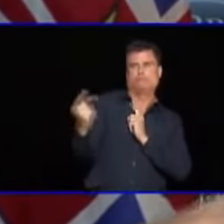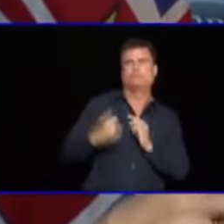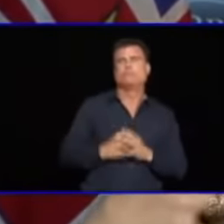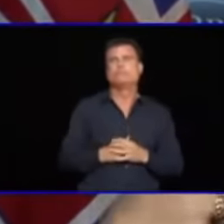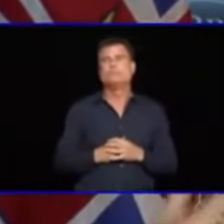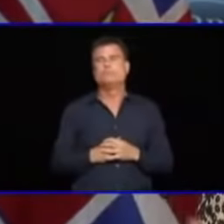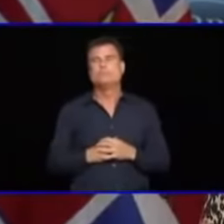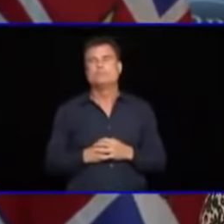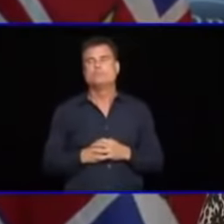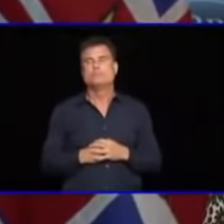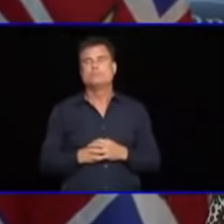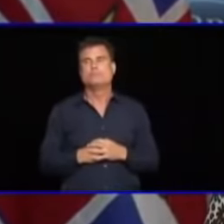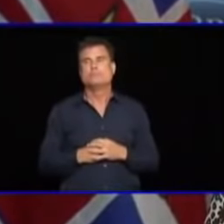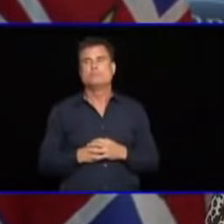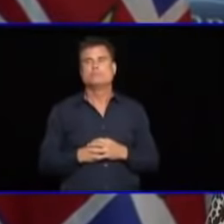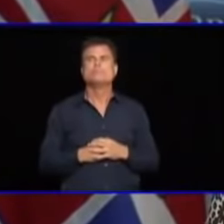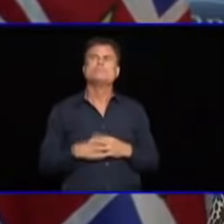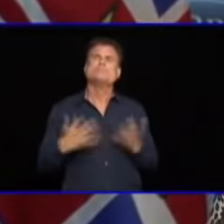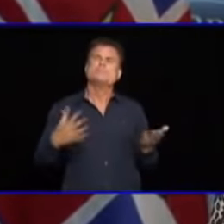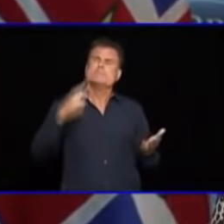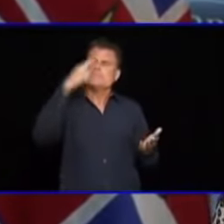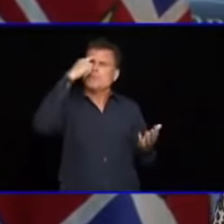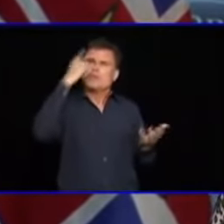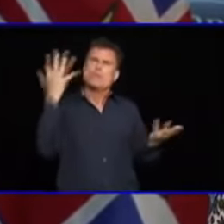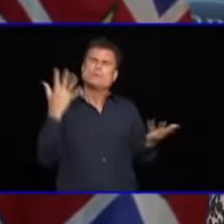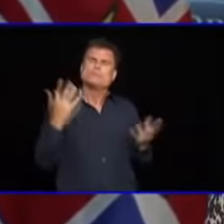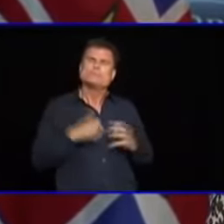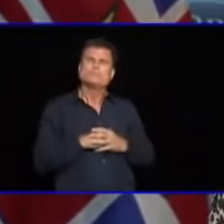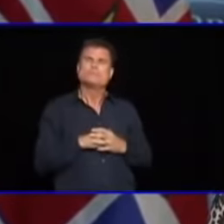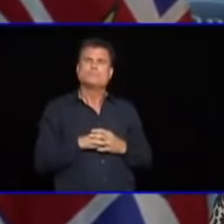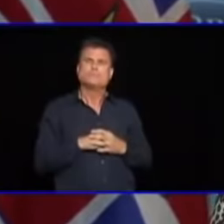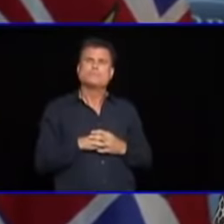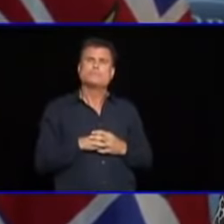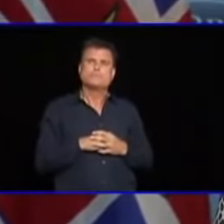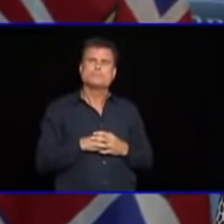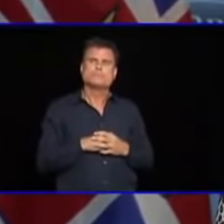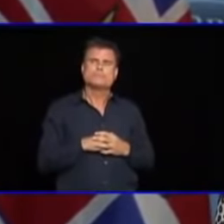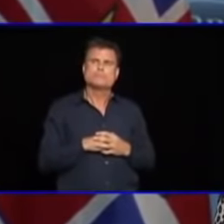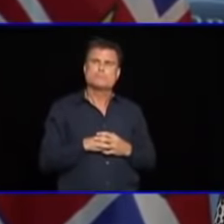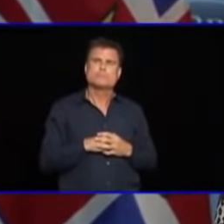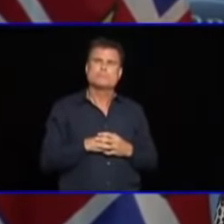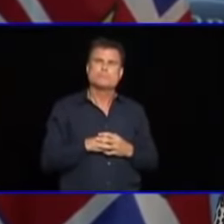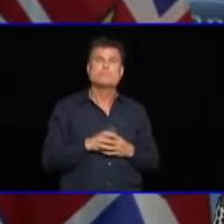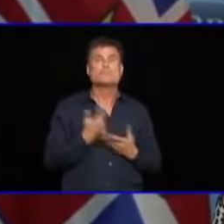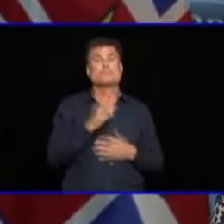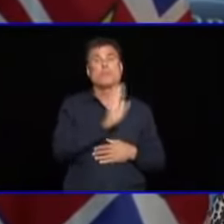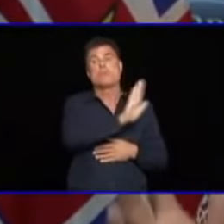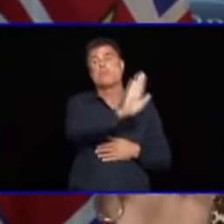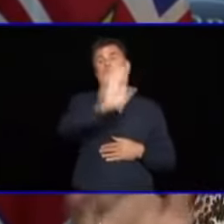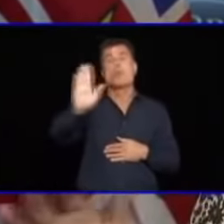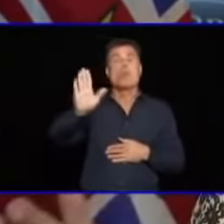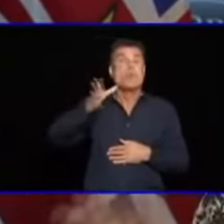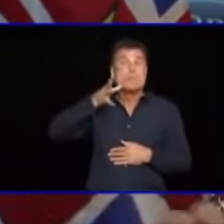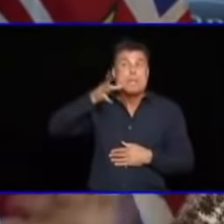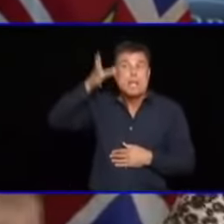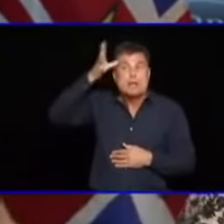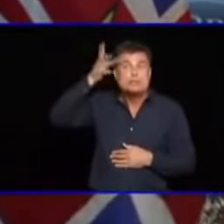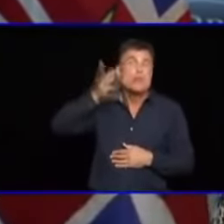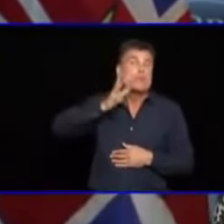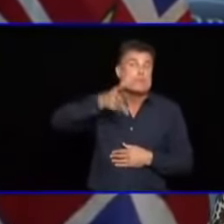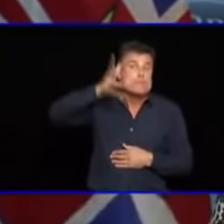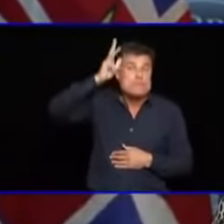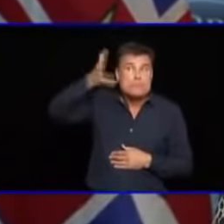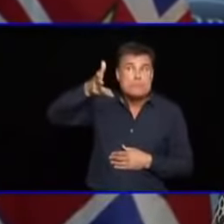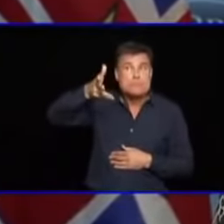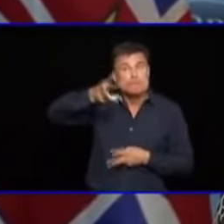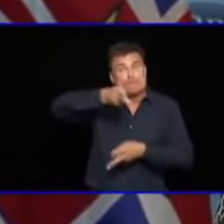your household or your family. Because grandparents, we know, are more vulnerable to severe illness, and we need to keep those